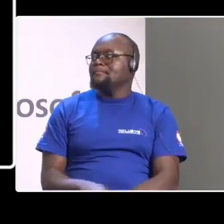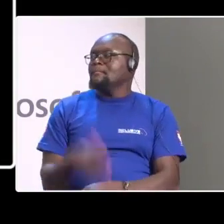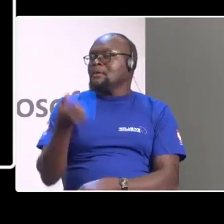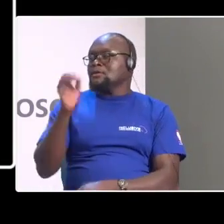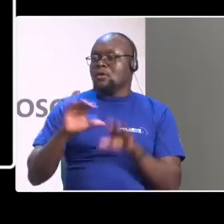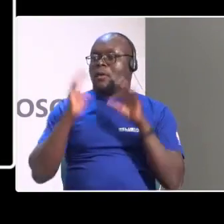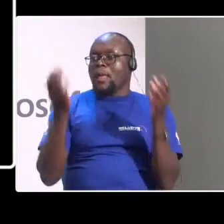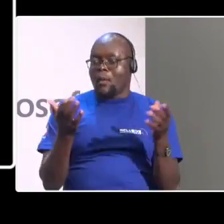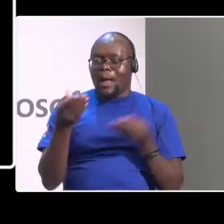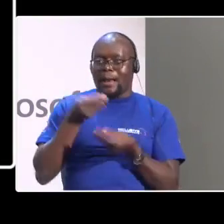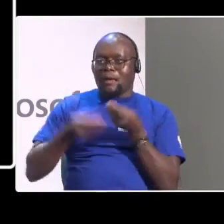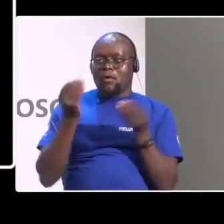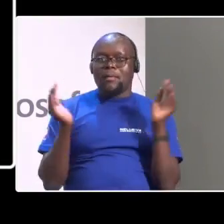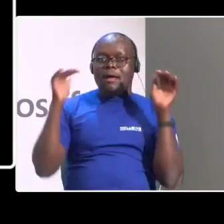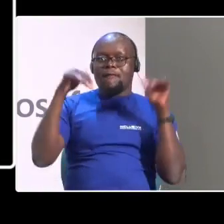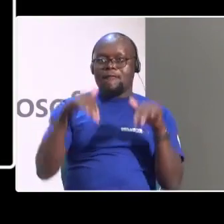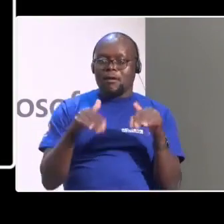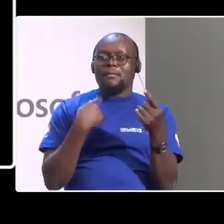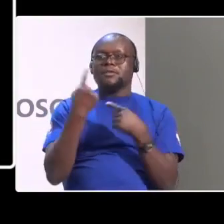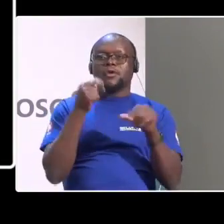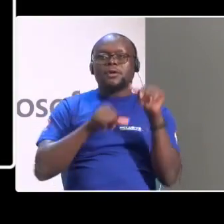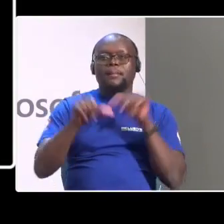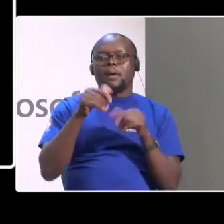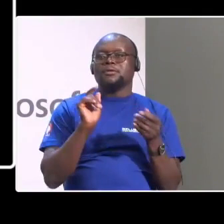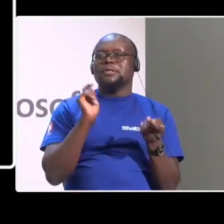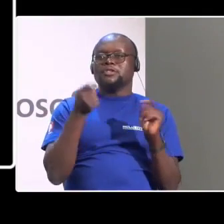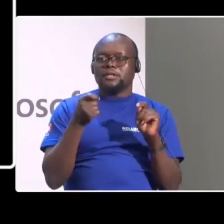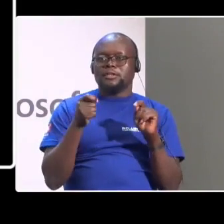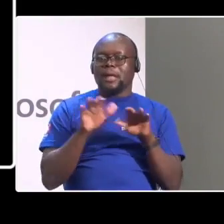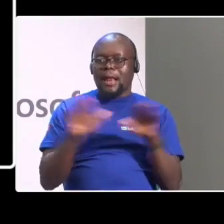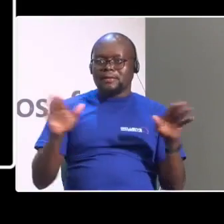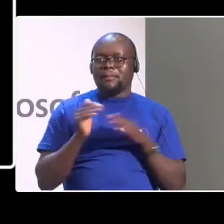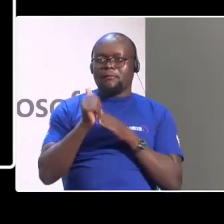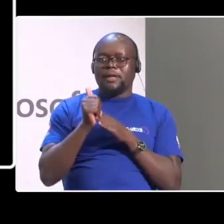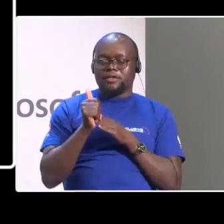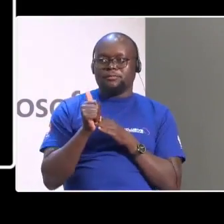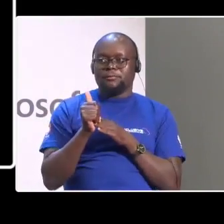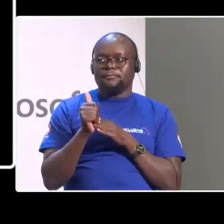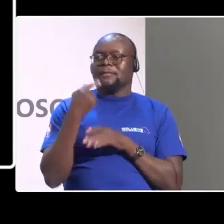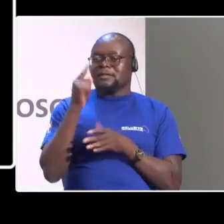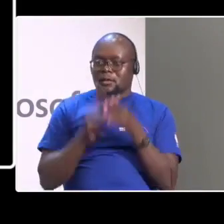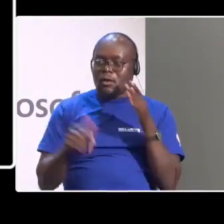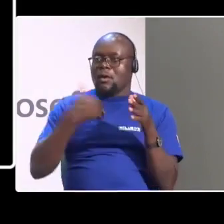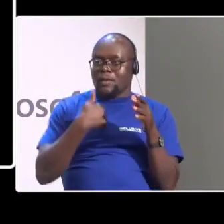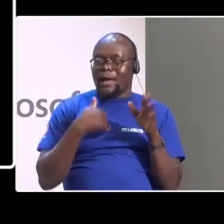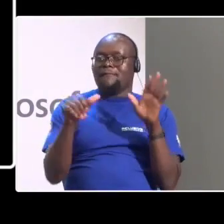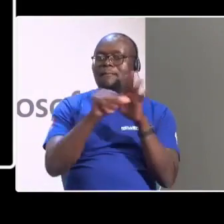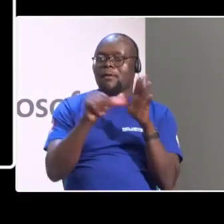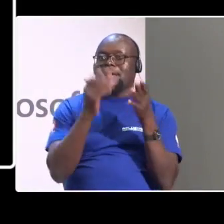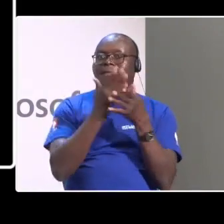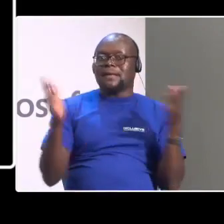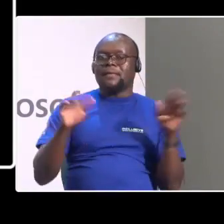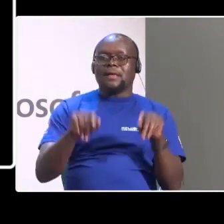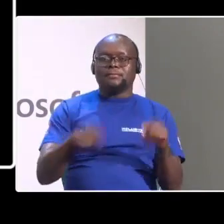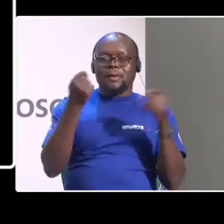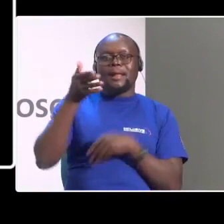So the World Economic Forum talk about a changing landscape of leadership. They say we have a problem. Something is